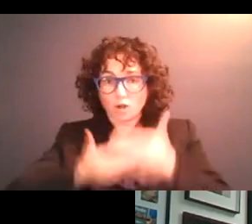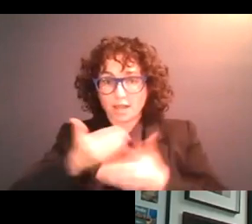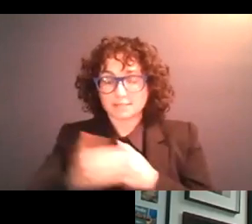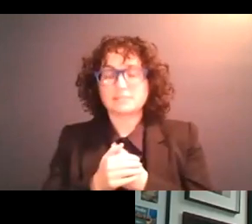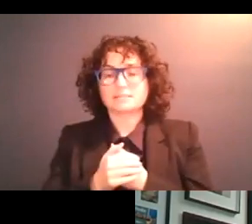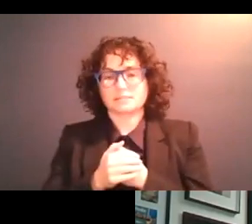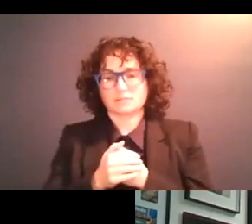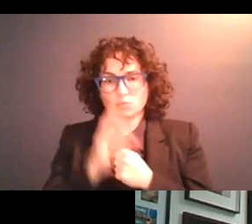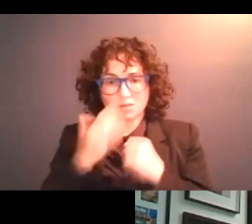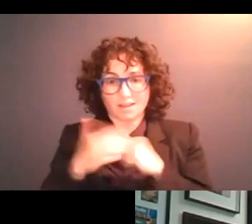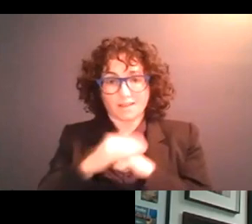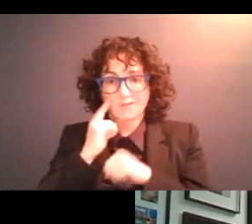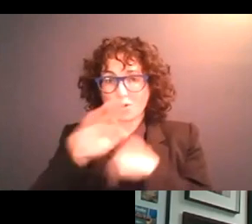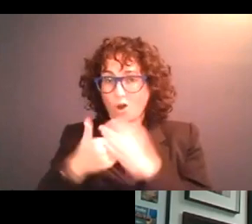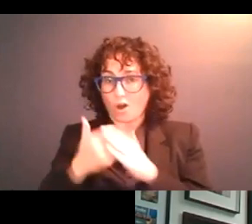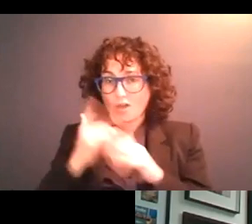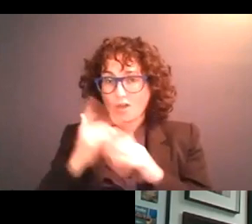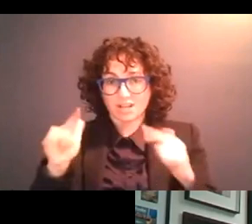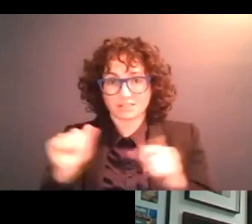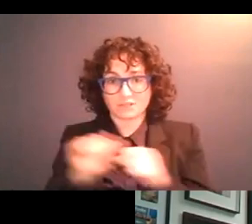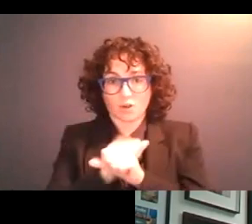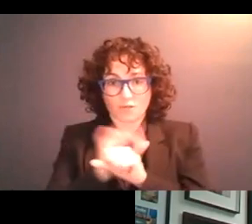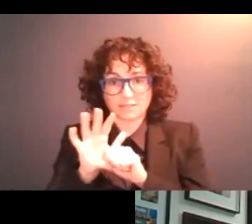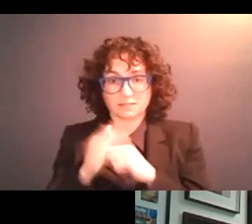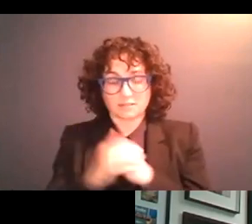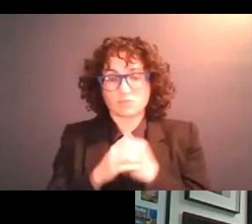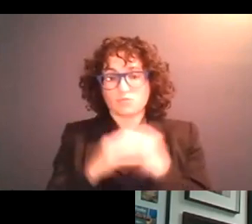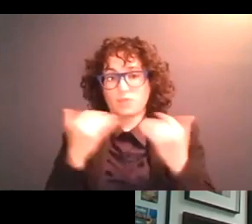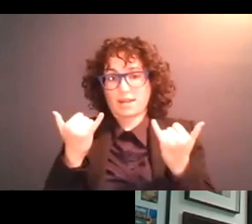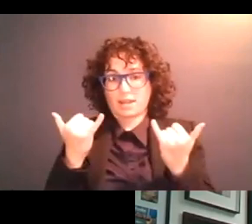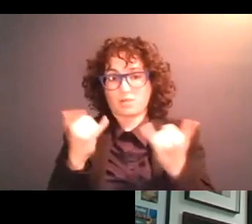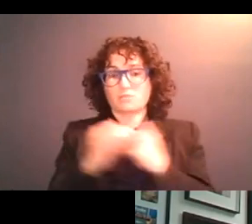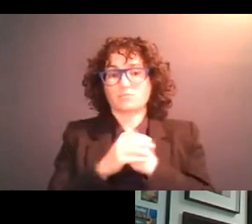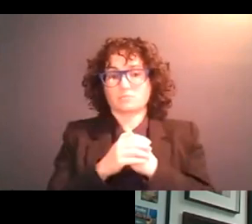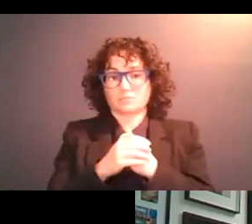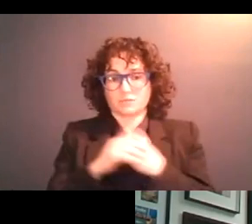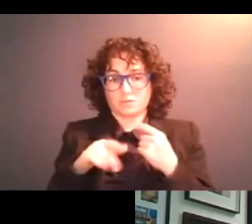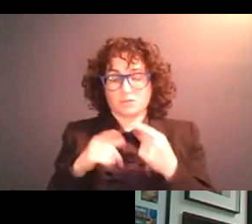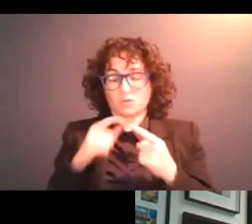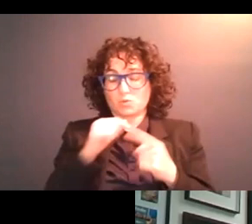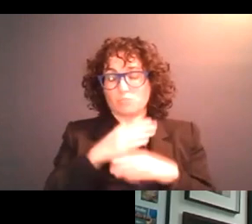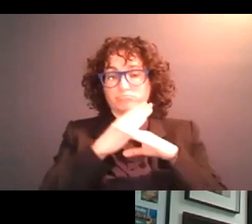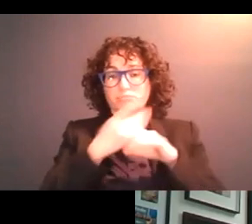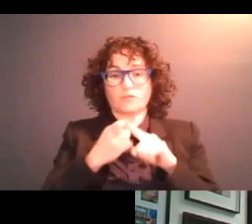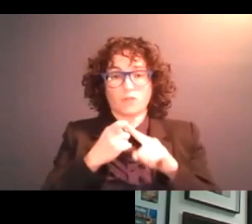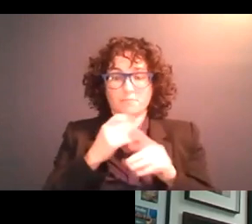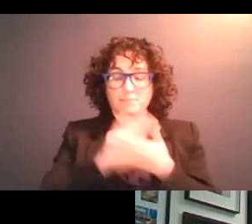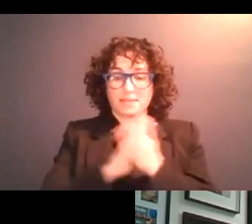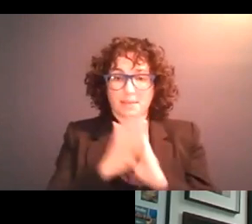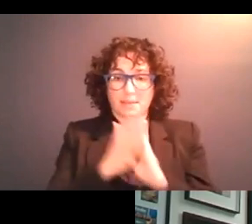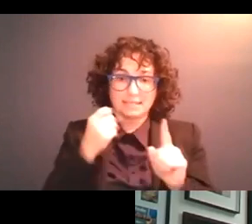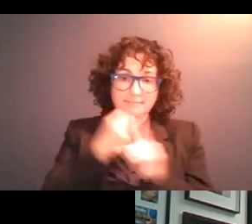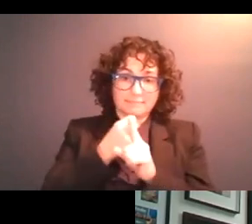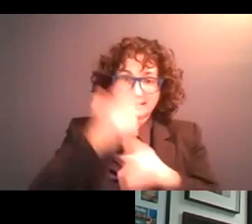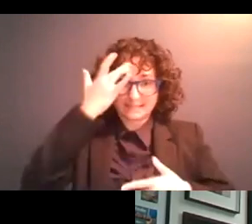for all the variants of COVID-19. And right now it covers from getting the disease and most importantly, dying from